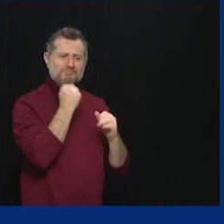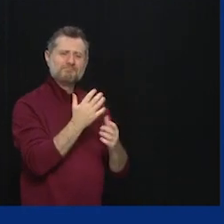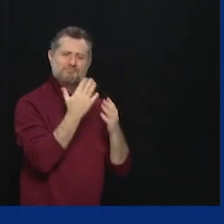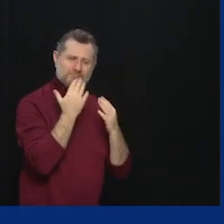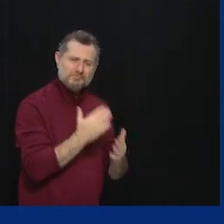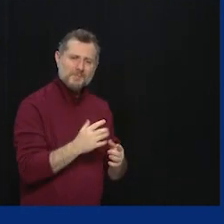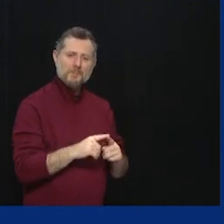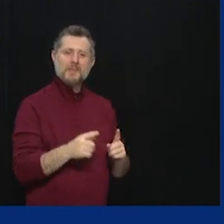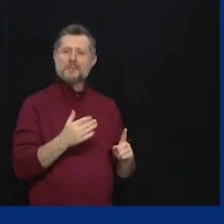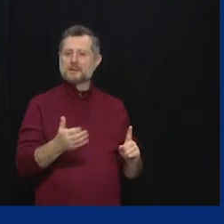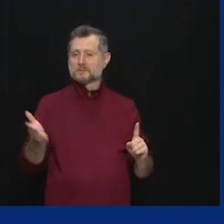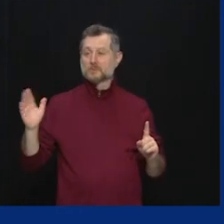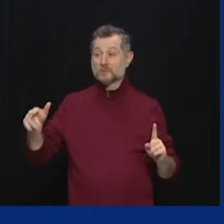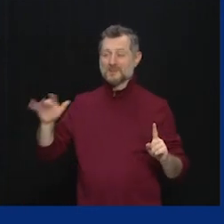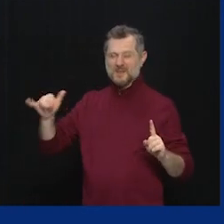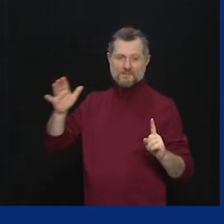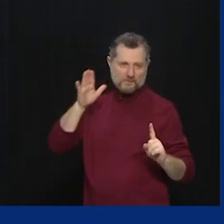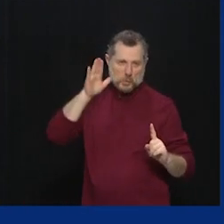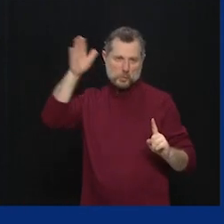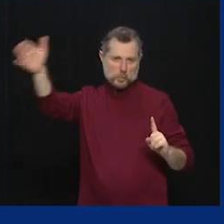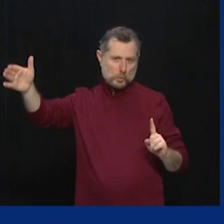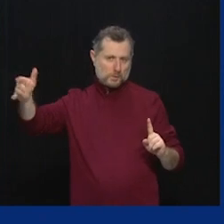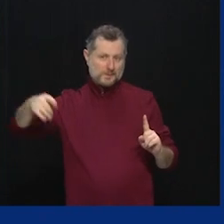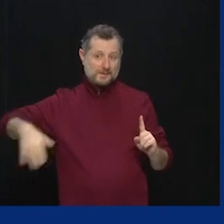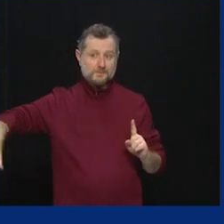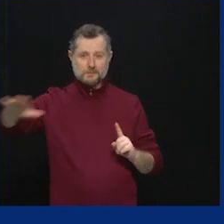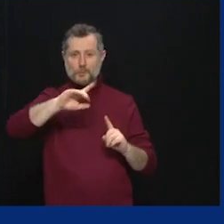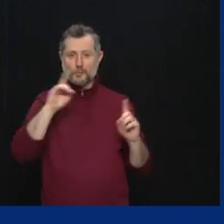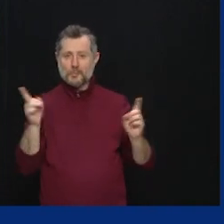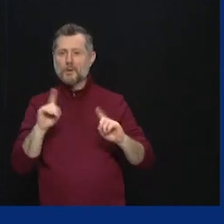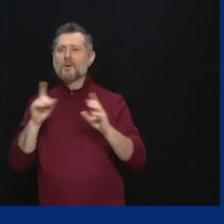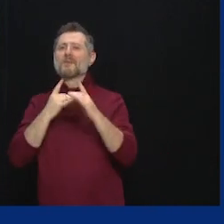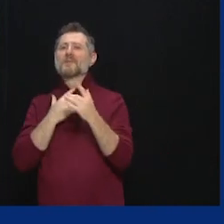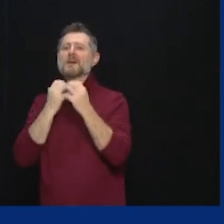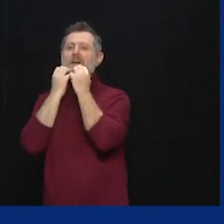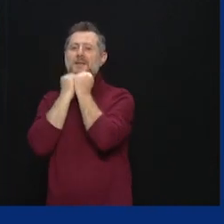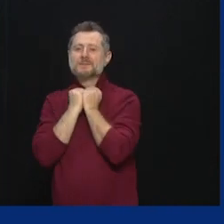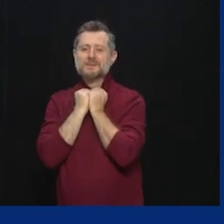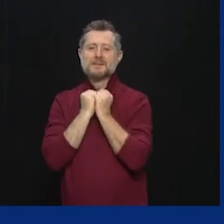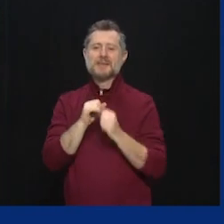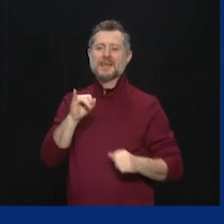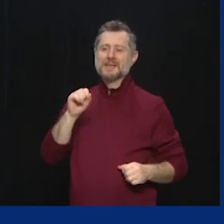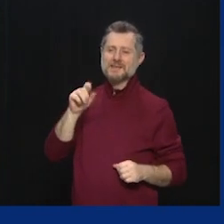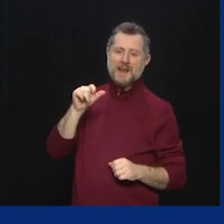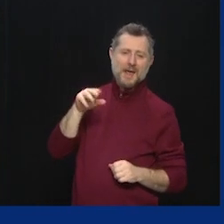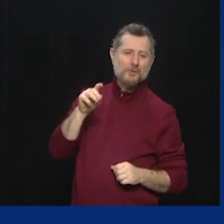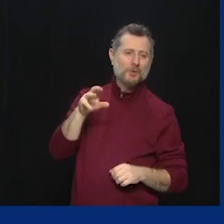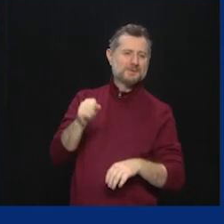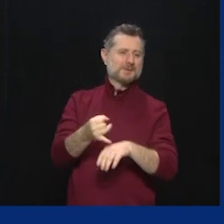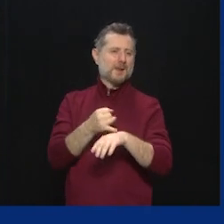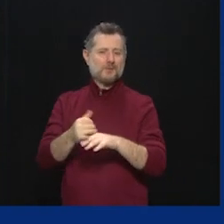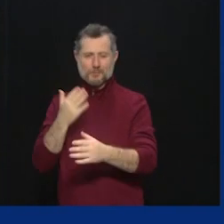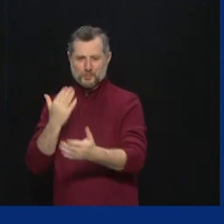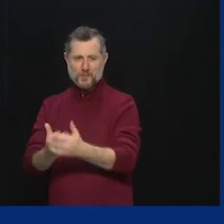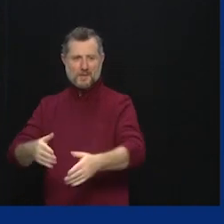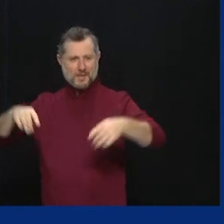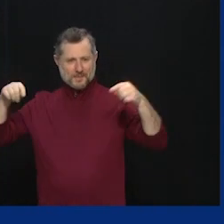is where the beloved Islanders belong. And this is the day we welcome them home to their brand new home.